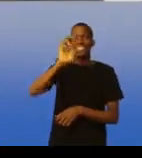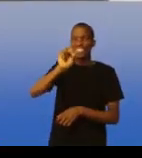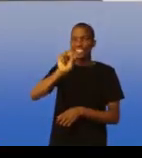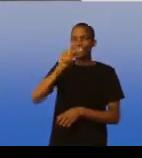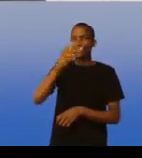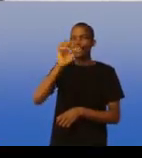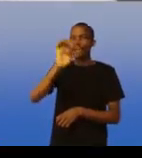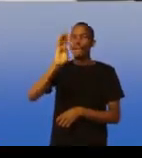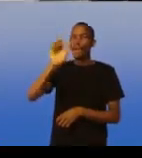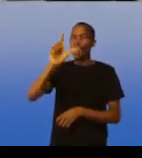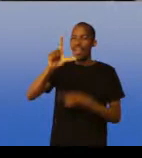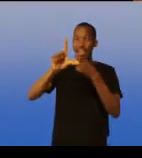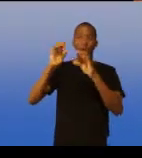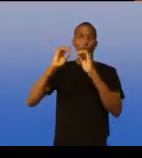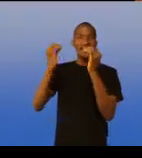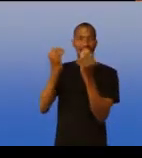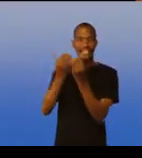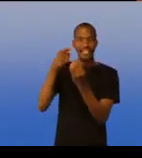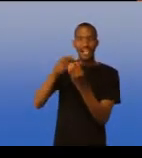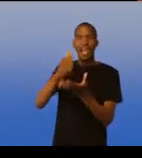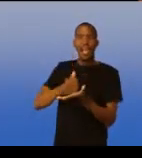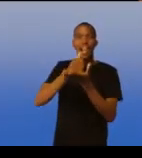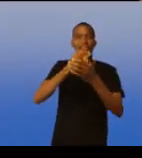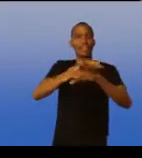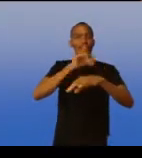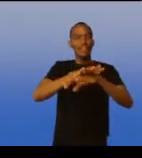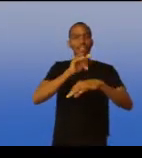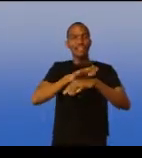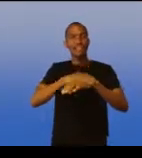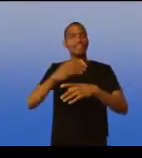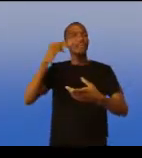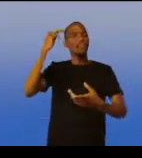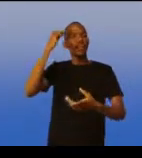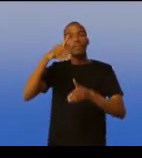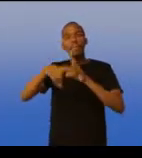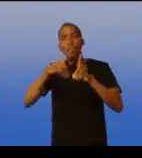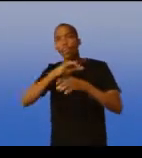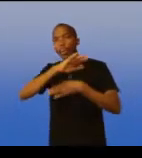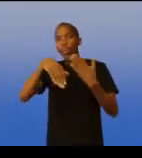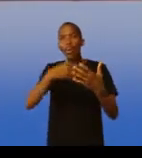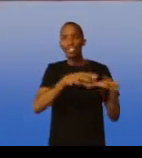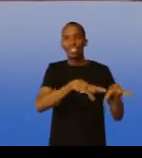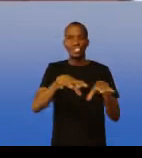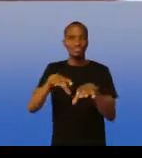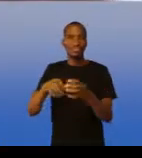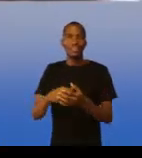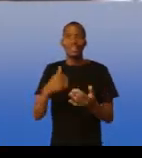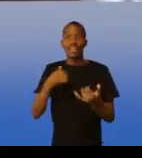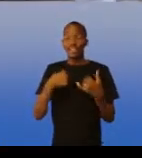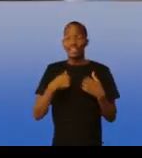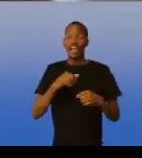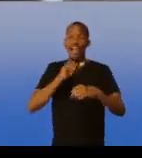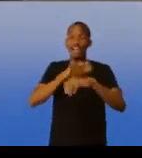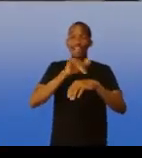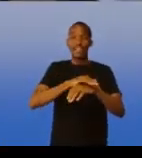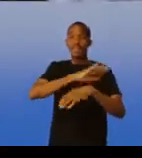Prince-founded organization that provides psychosocial support for children living with HIV. So I work there as the Advocacy and Communications Officer,